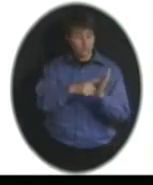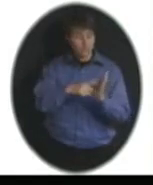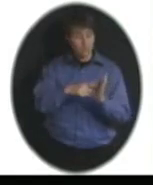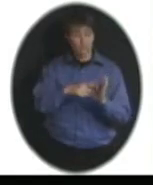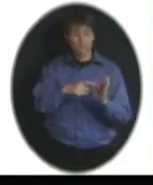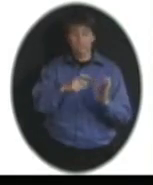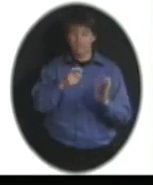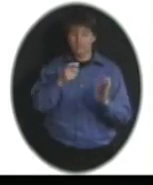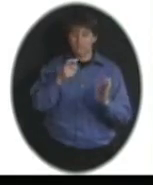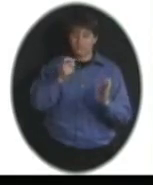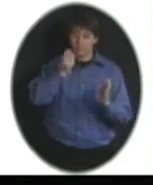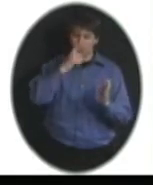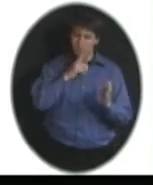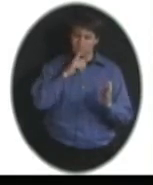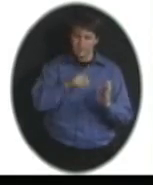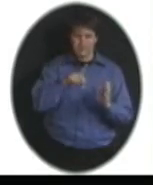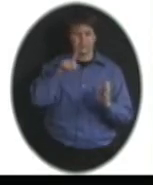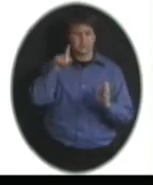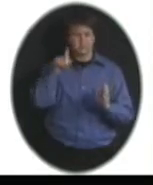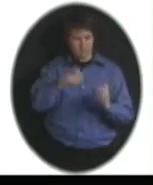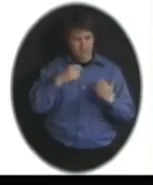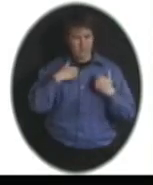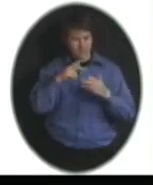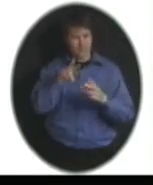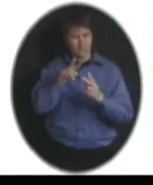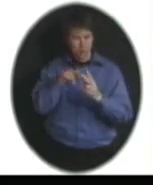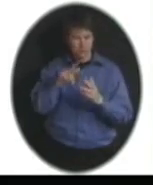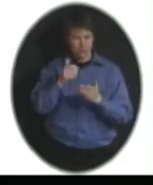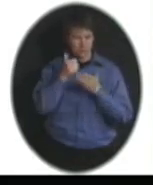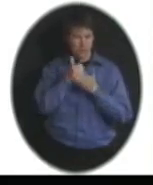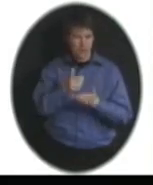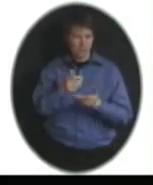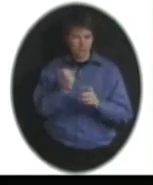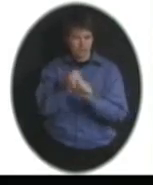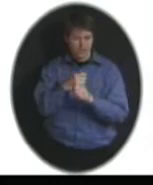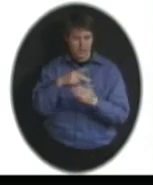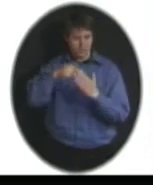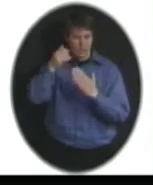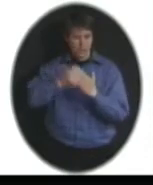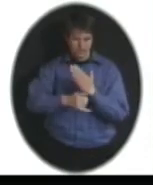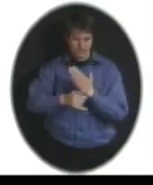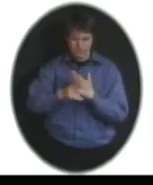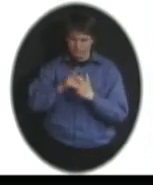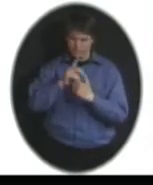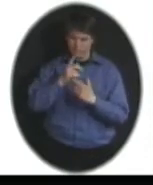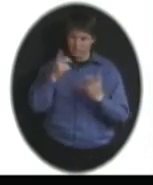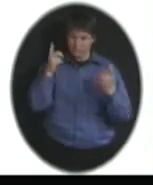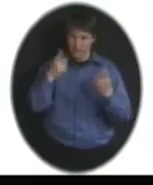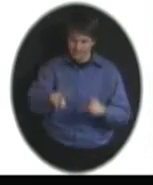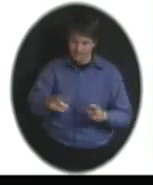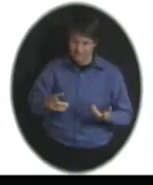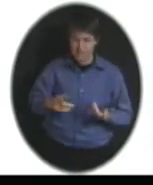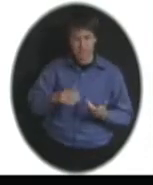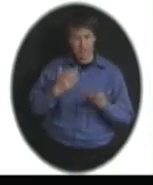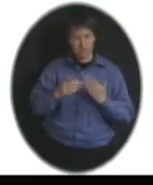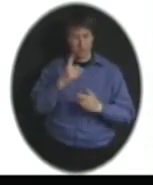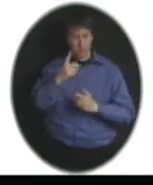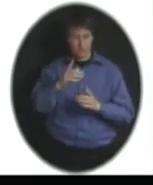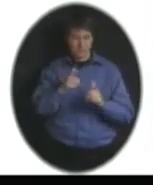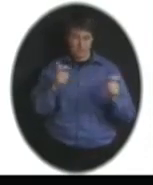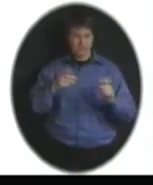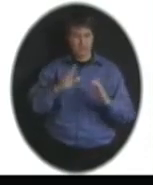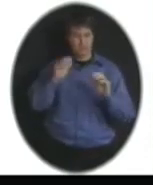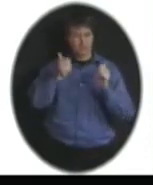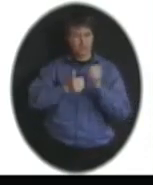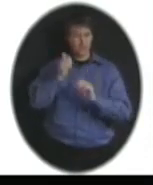been possible without partners. We had partners that made this project a reality. And probably one of our biggest and